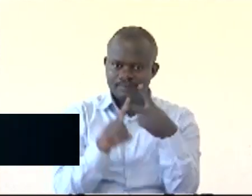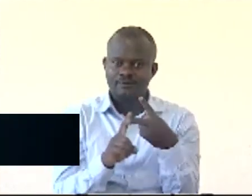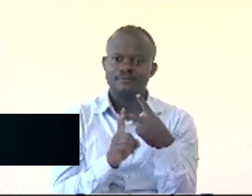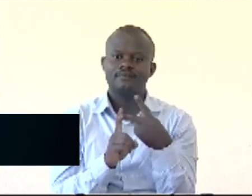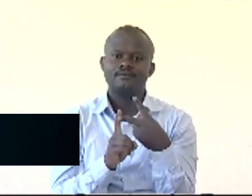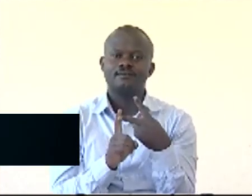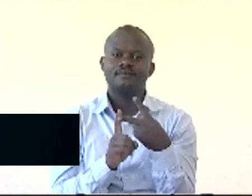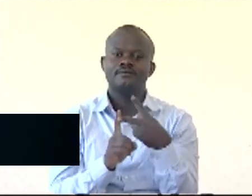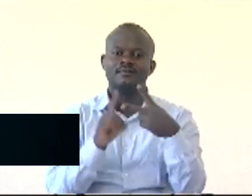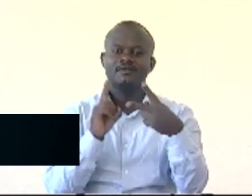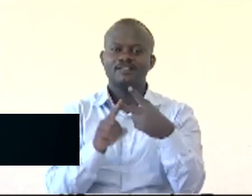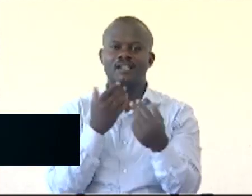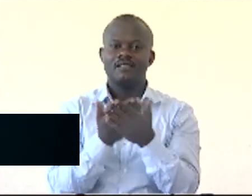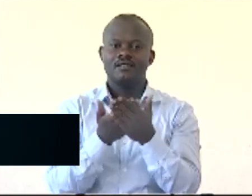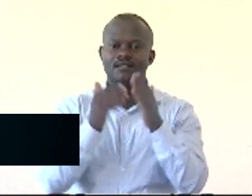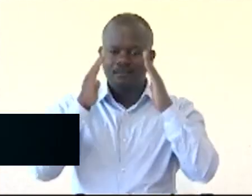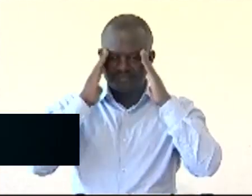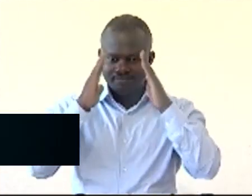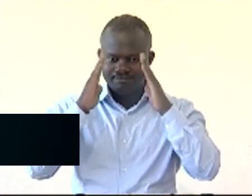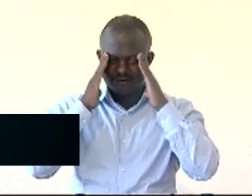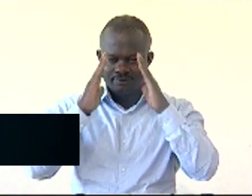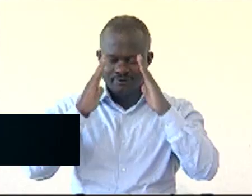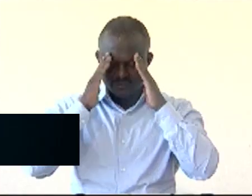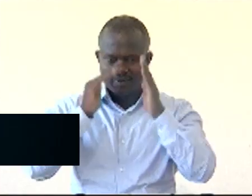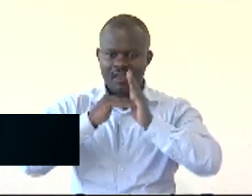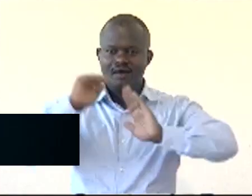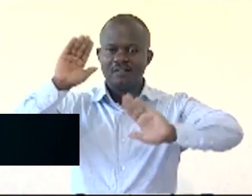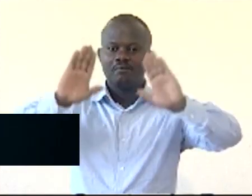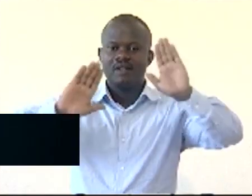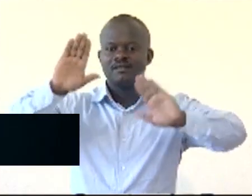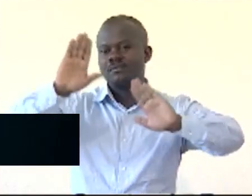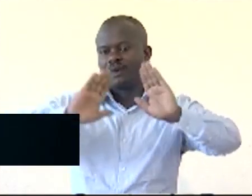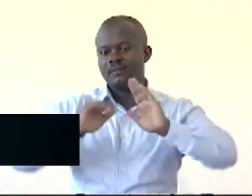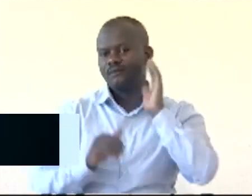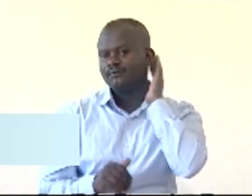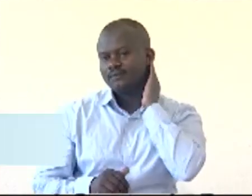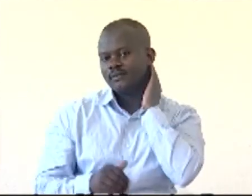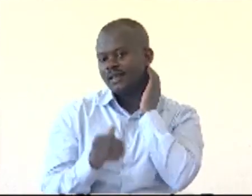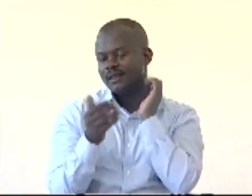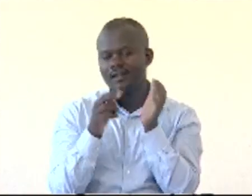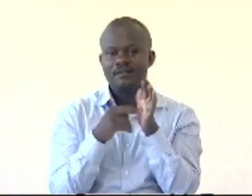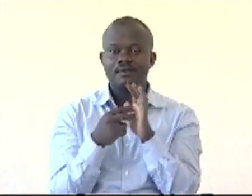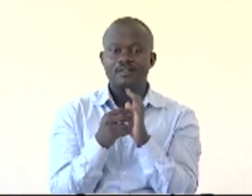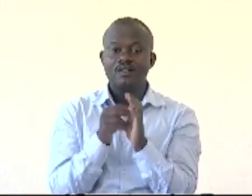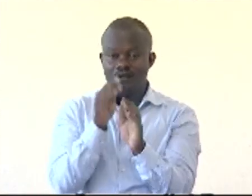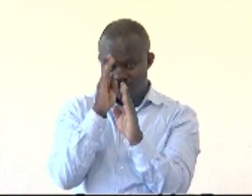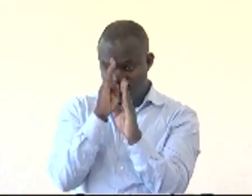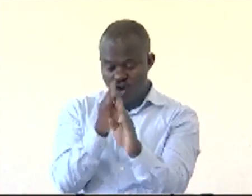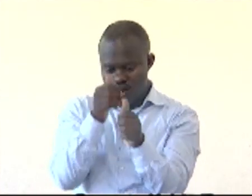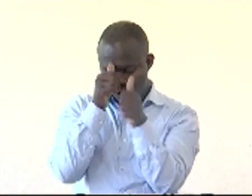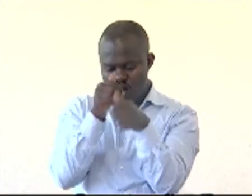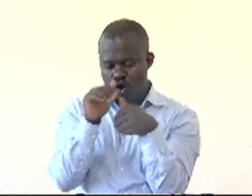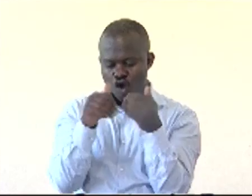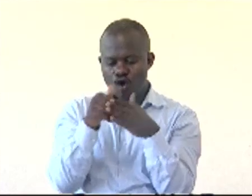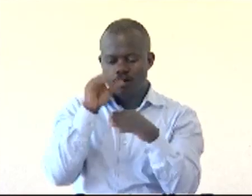I request you to actively participate in this lesson. Here I mean, follow all the steps of the